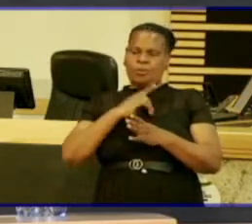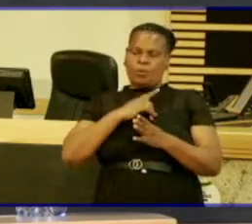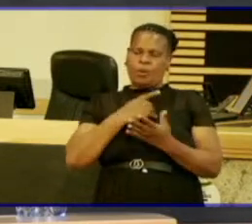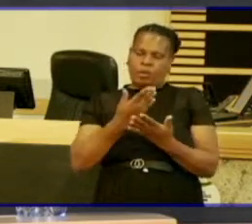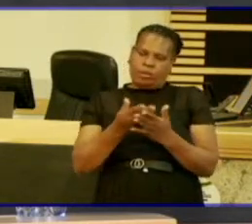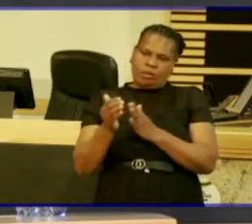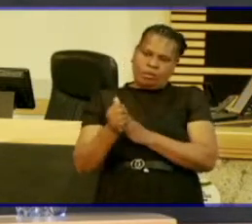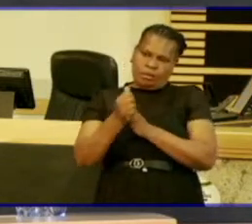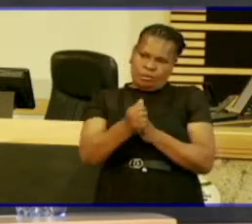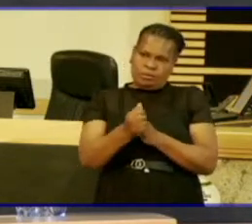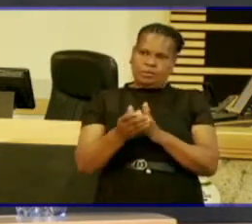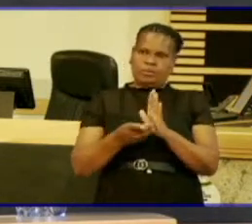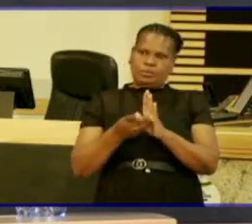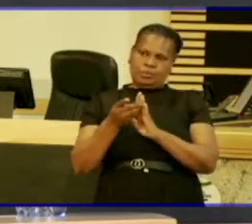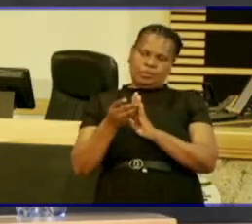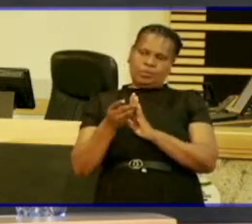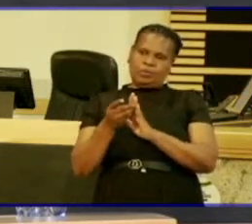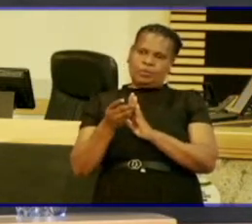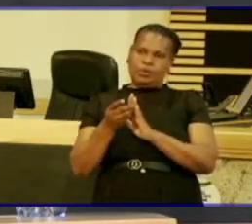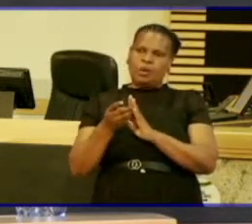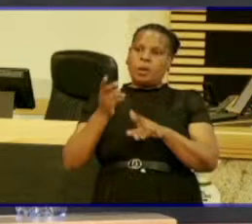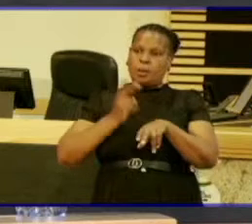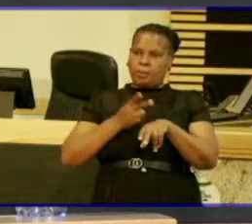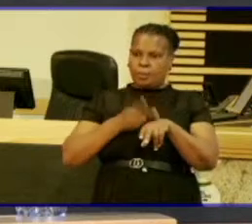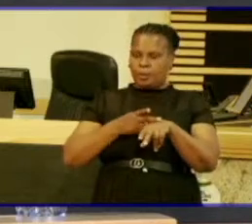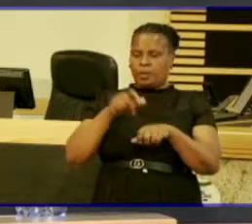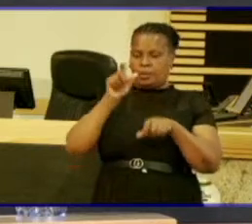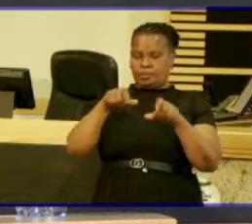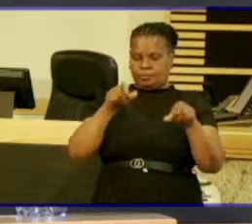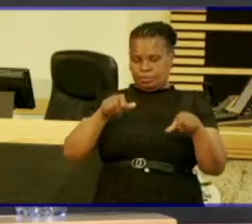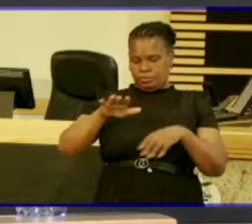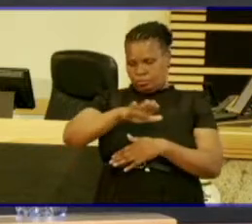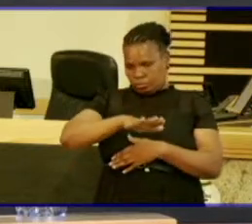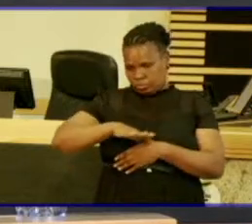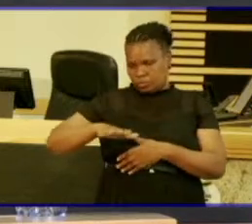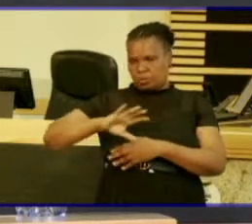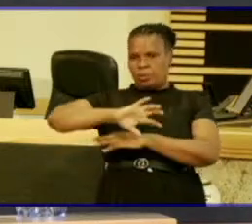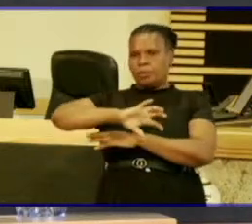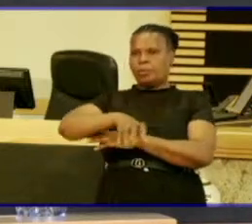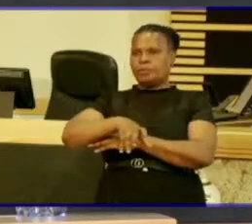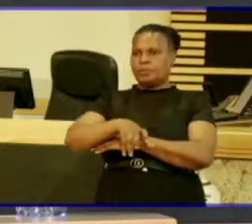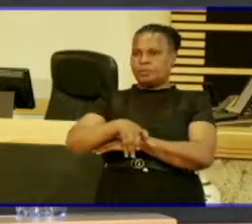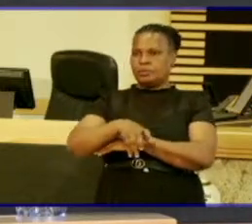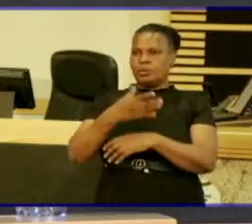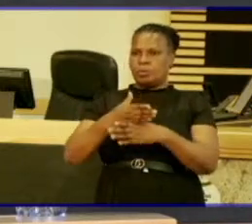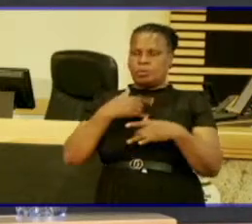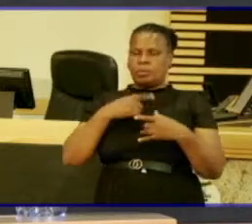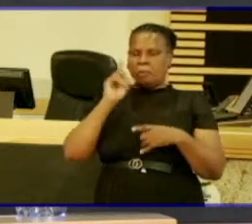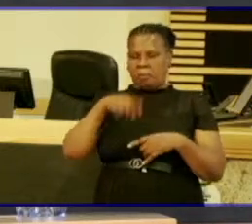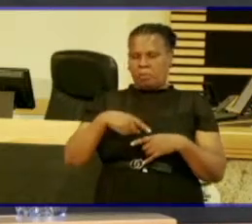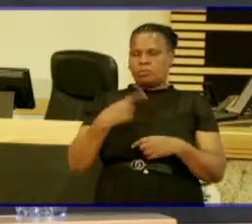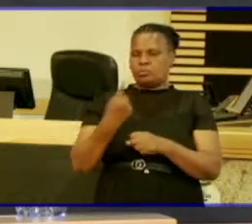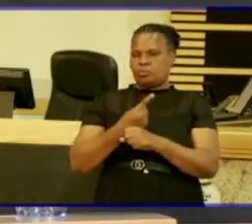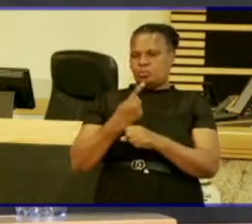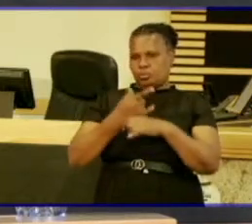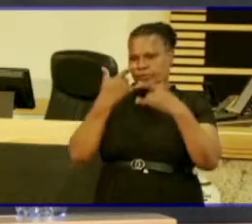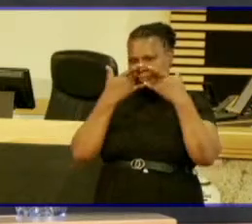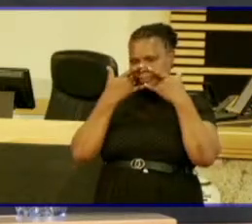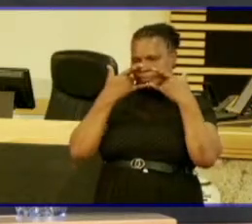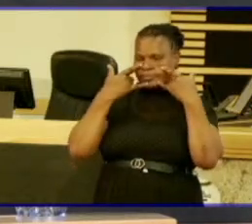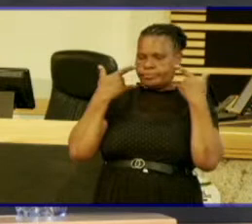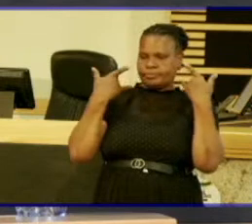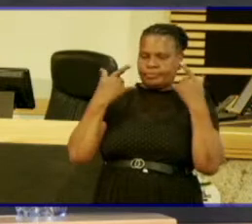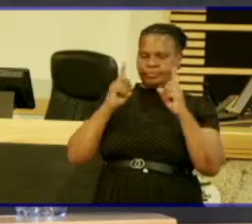in development. Once again, we call upon the people of our province to continue adhering to wearing of masks, physical